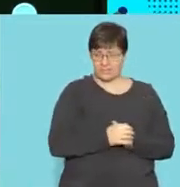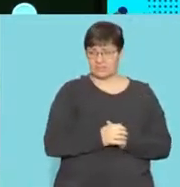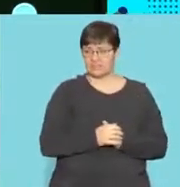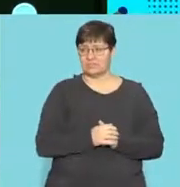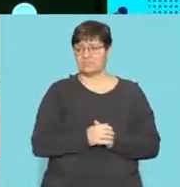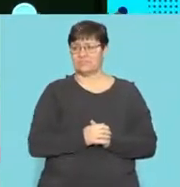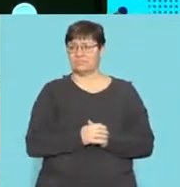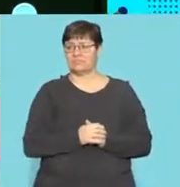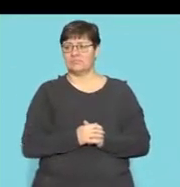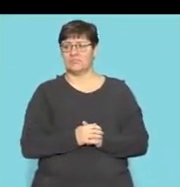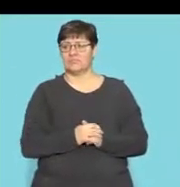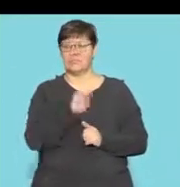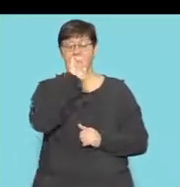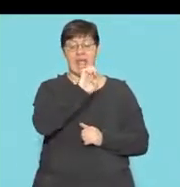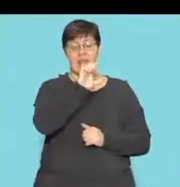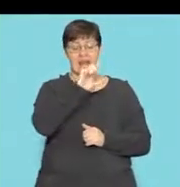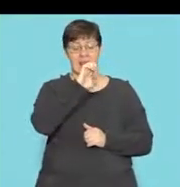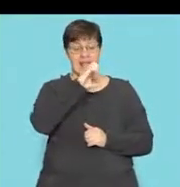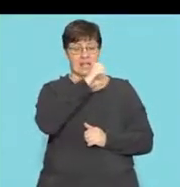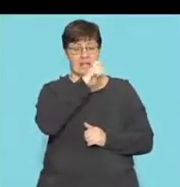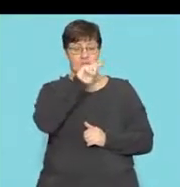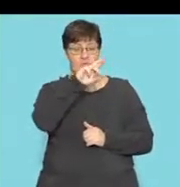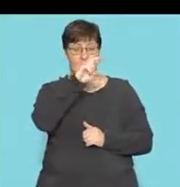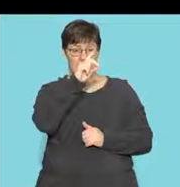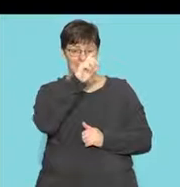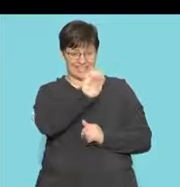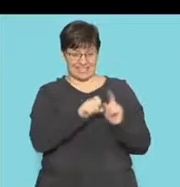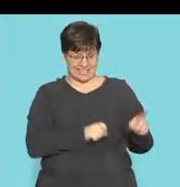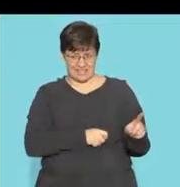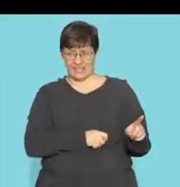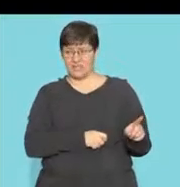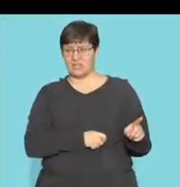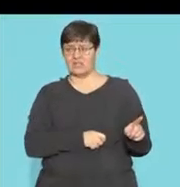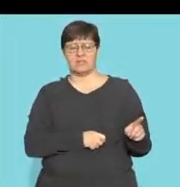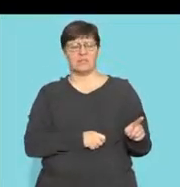that we need to know. The electrode is simply the